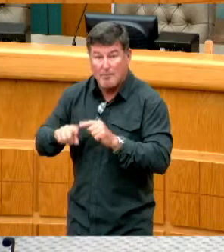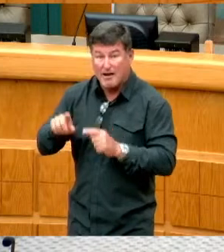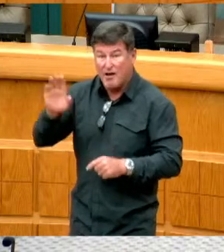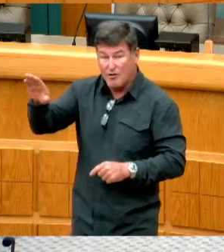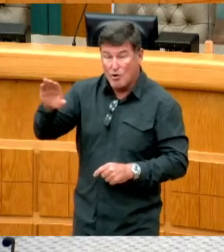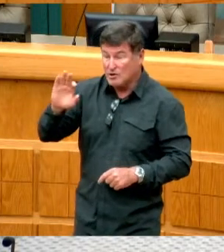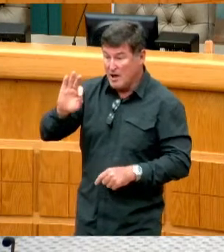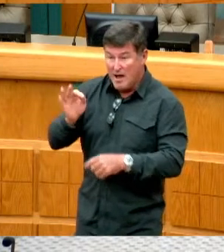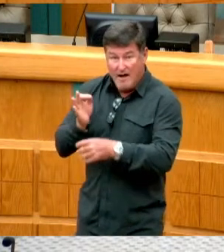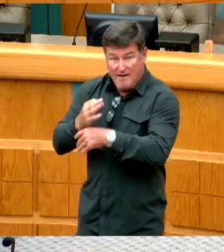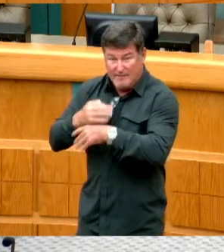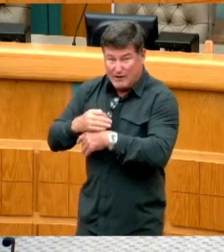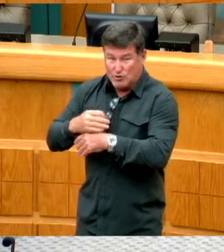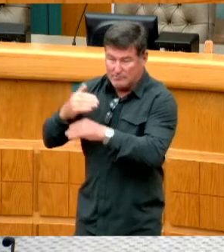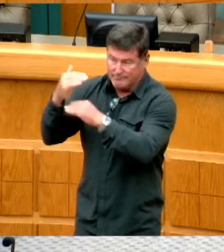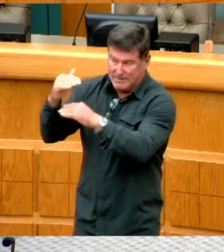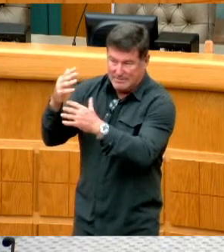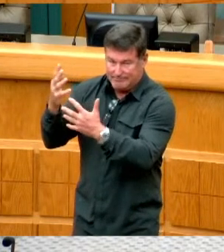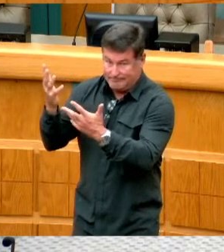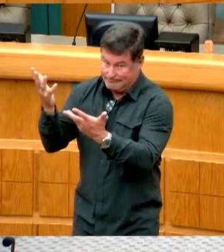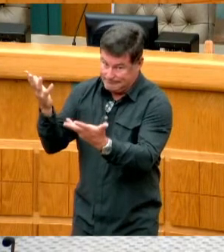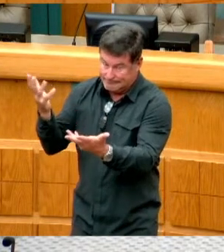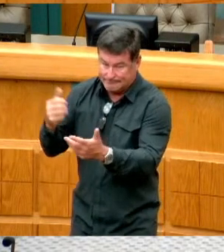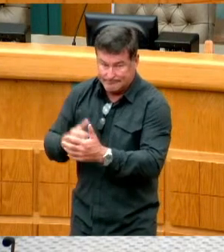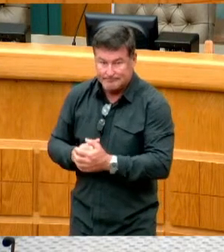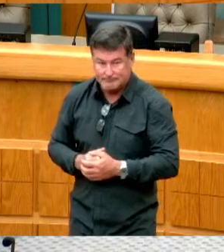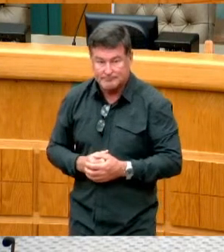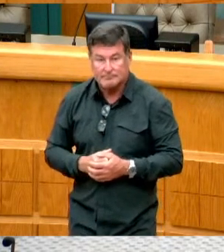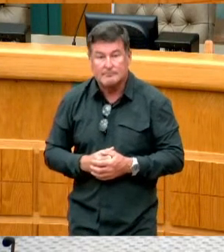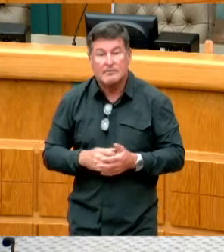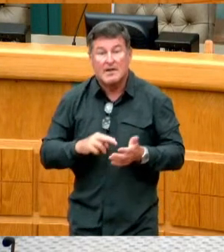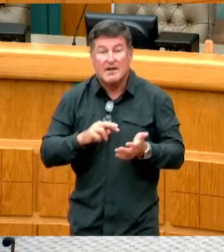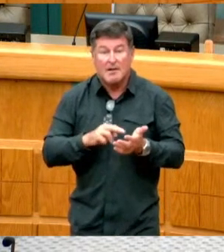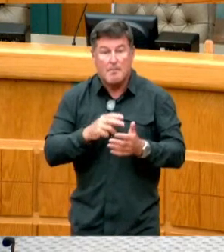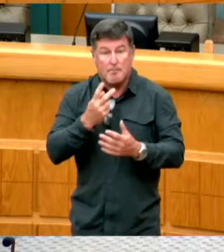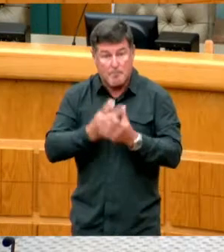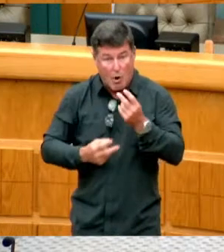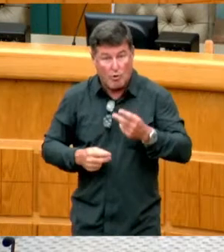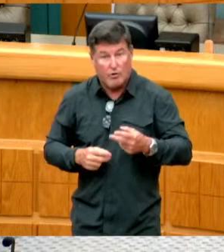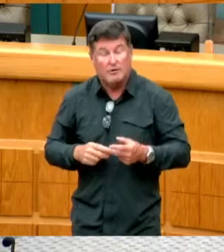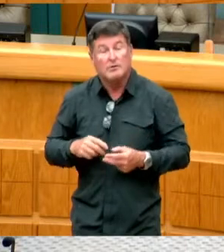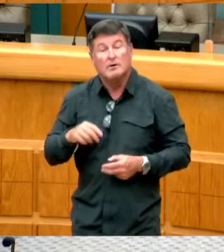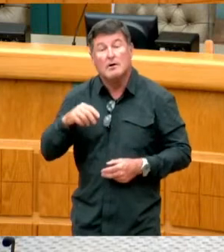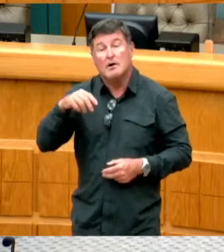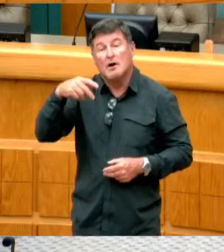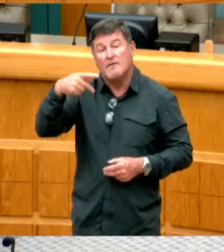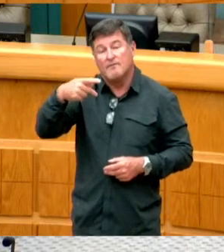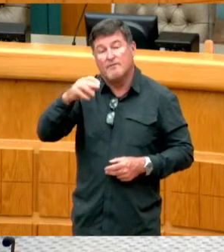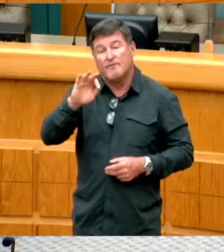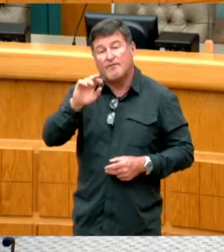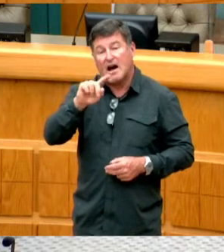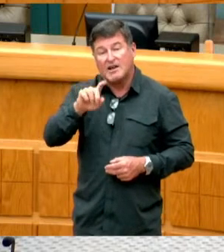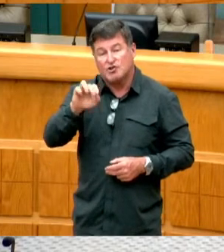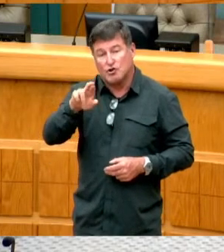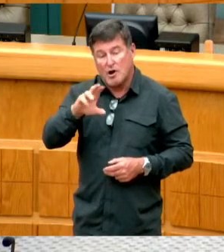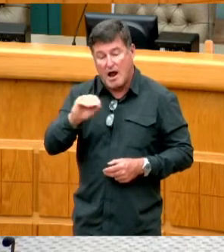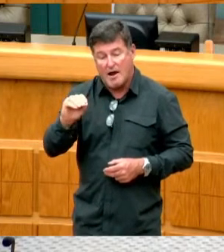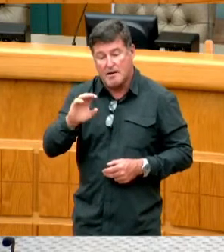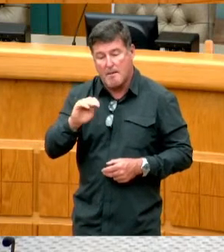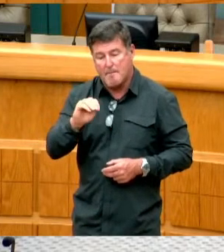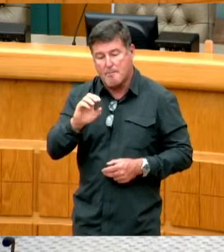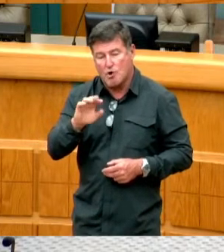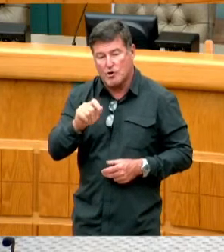production. Both of these vaccines require 2 doses. The significance of this is that if 1